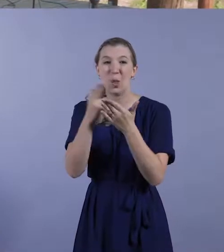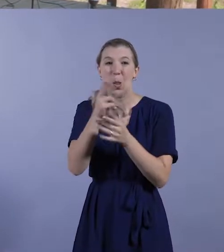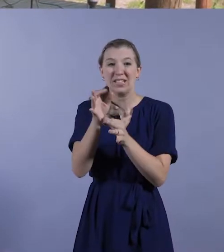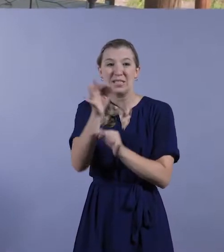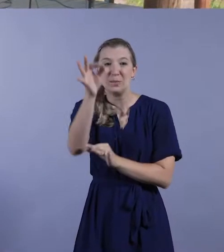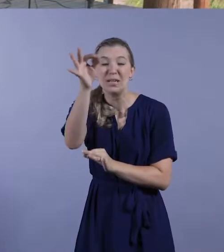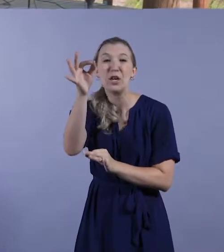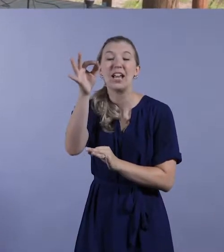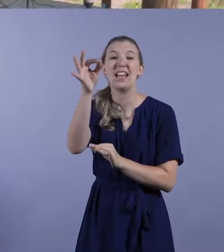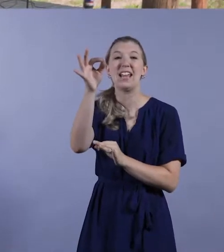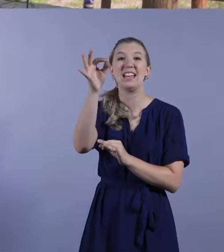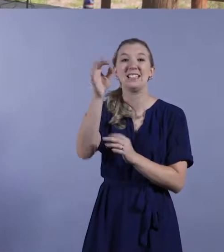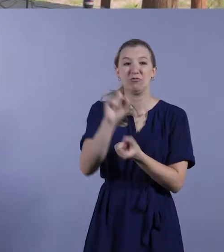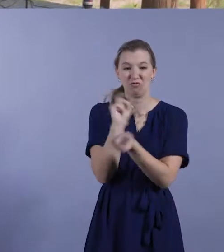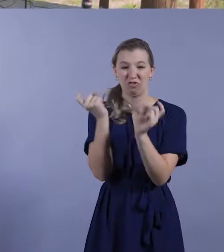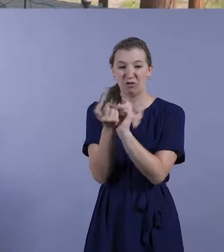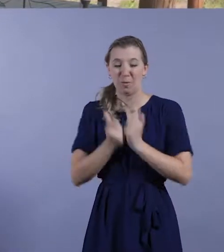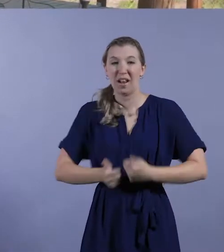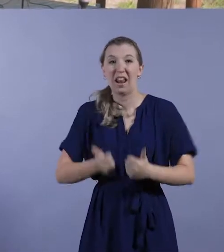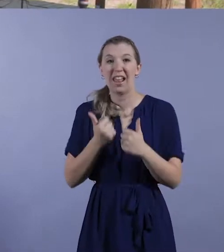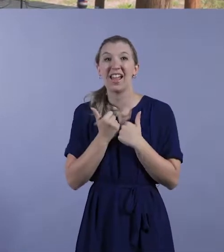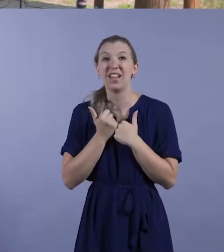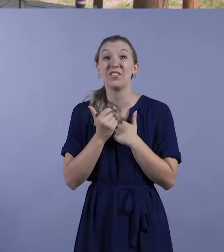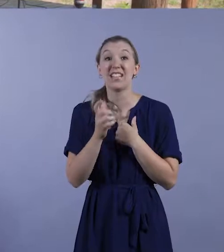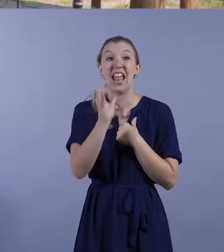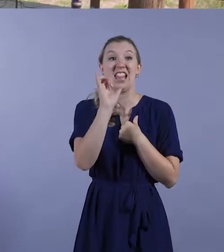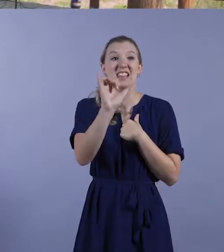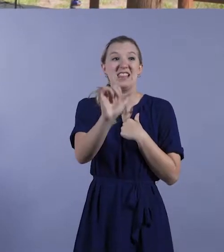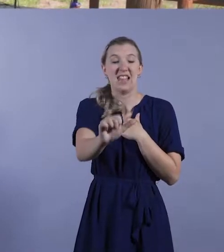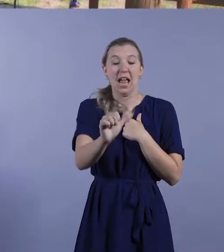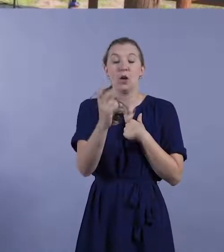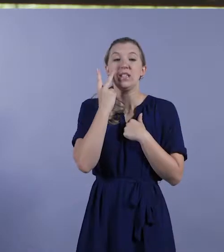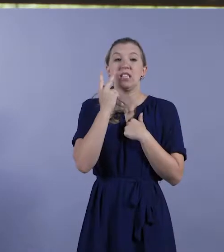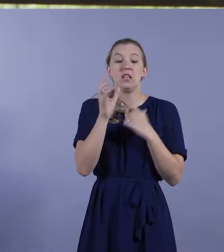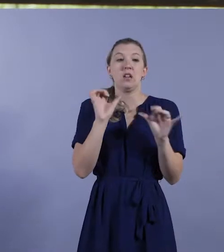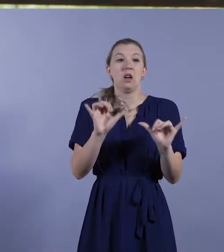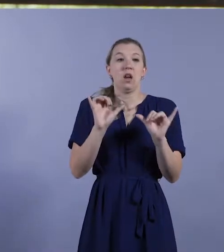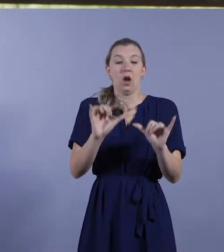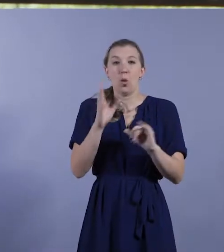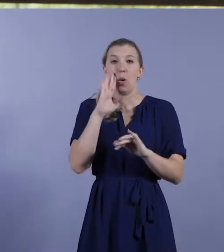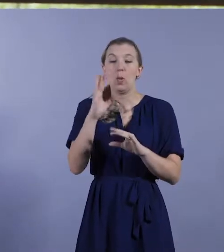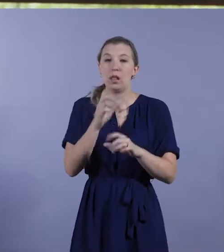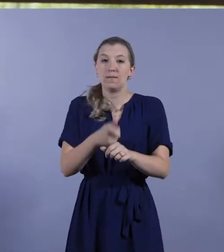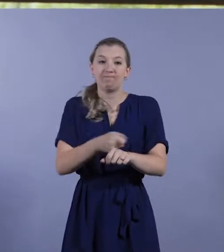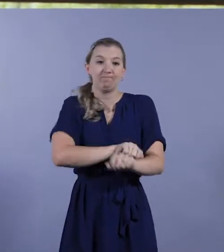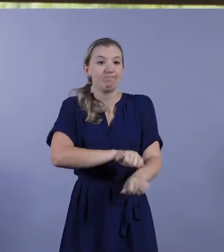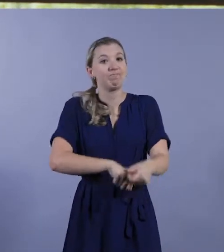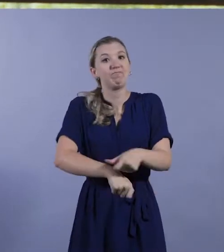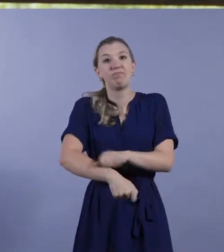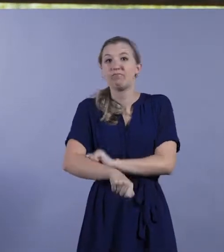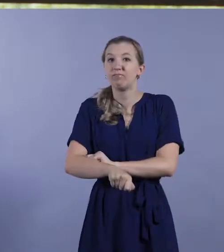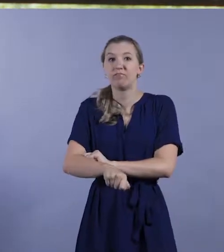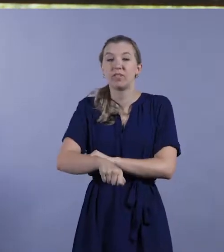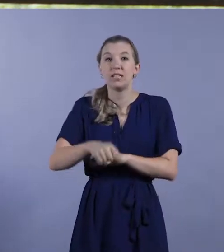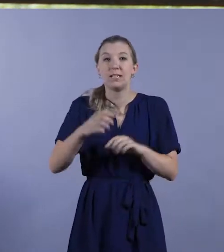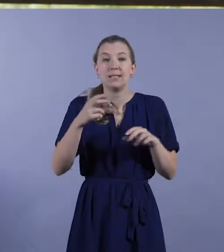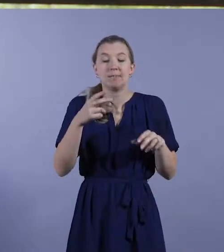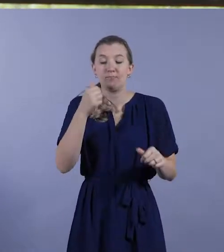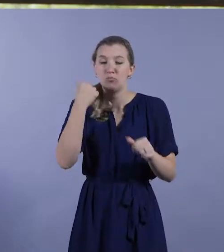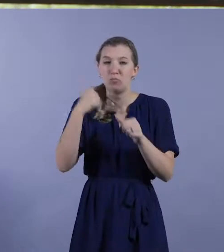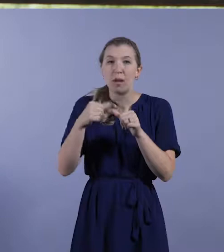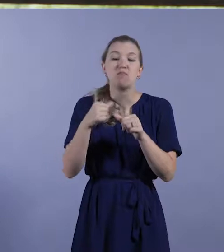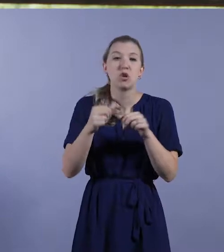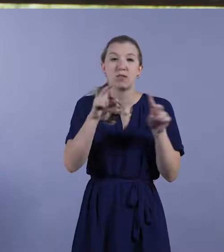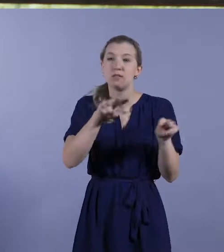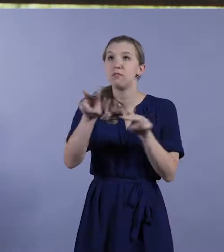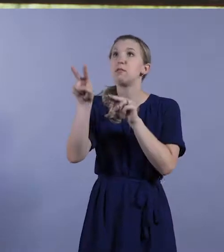work in transforming lives, I pray that that would cause us to rise up. I pray that it would cause us to hold our heads up high and remind